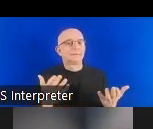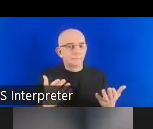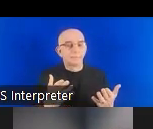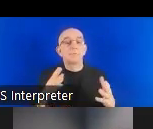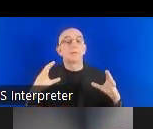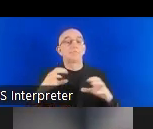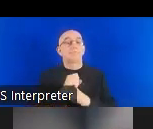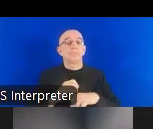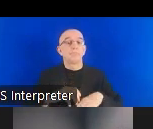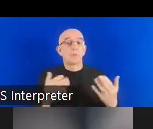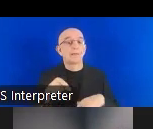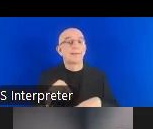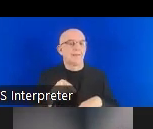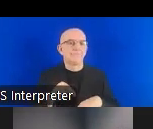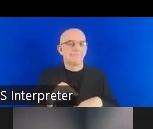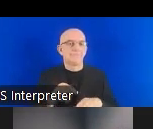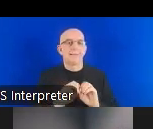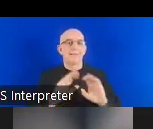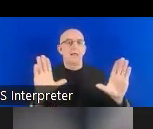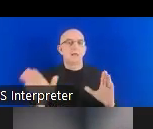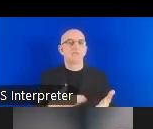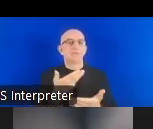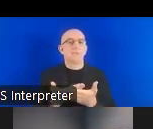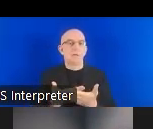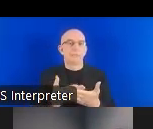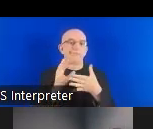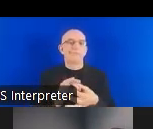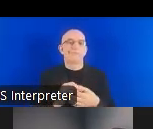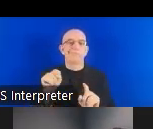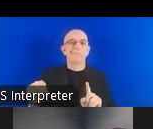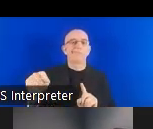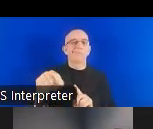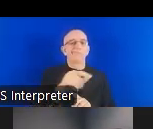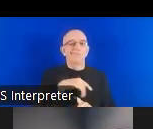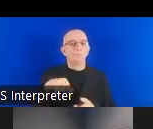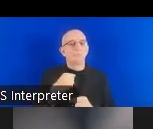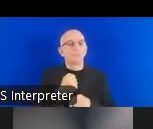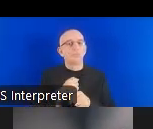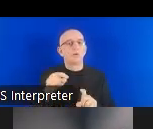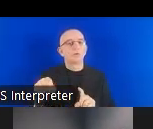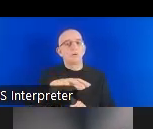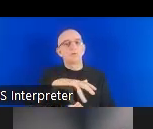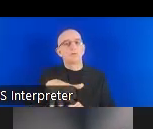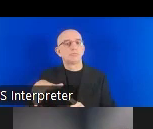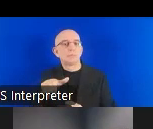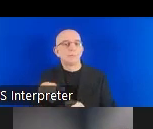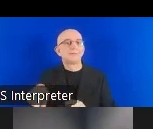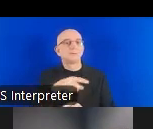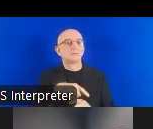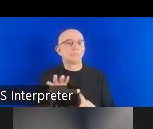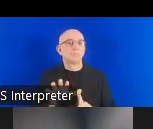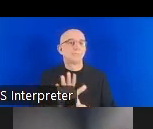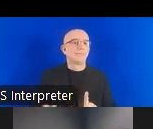partners who have access to information at community level, namely organizations of persons with disabilities or OPDs